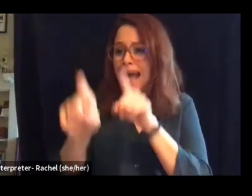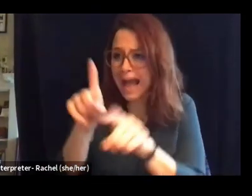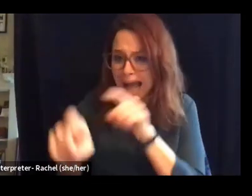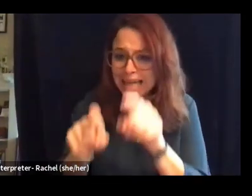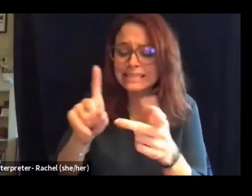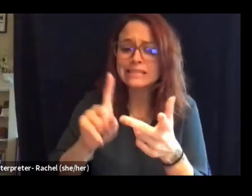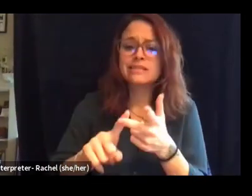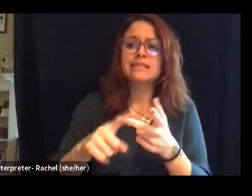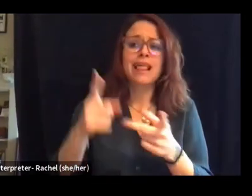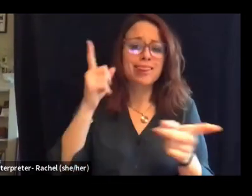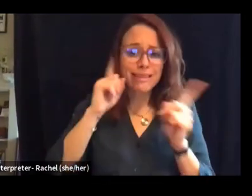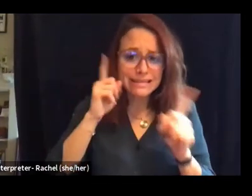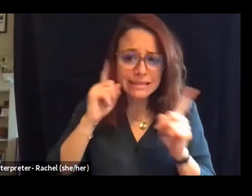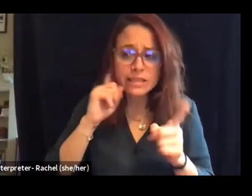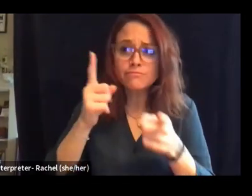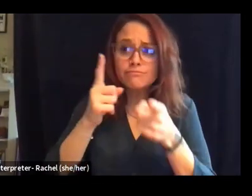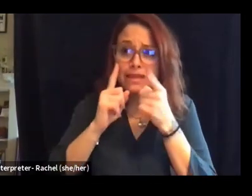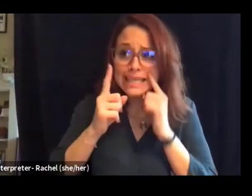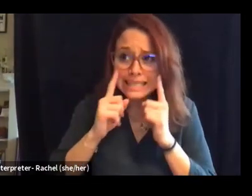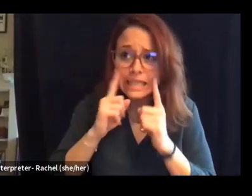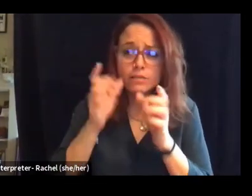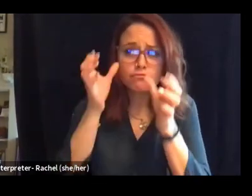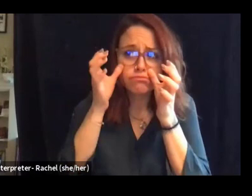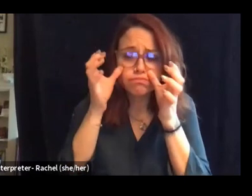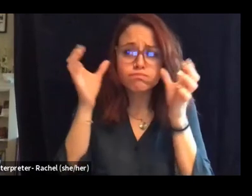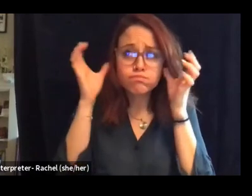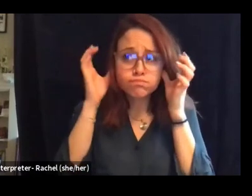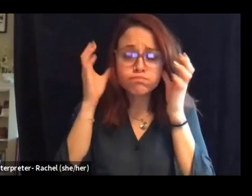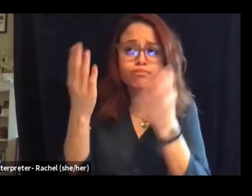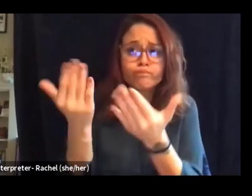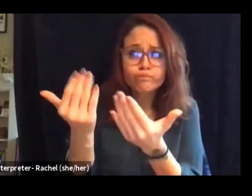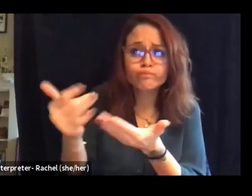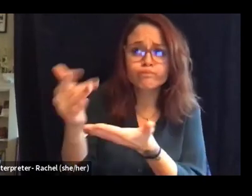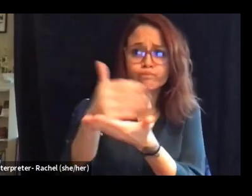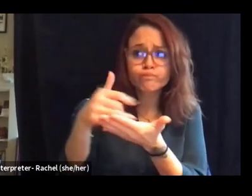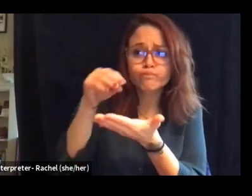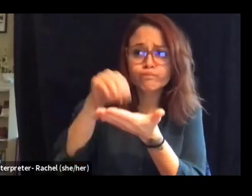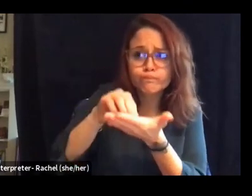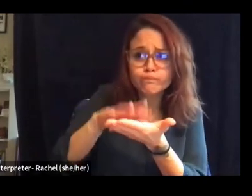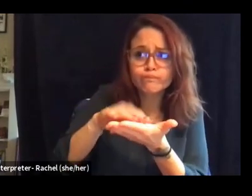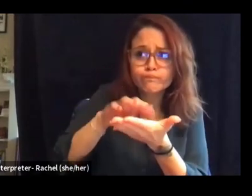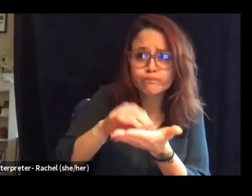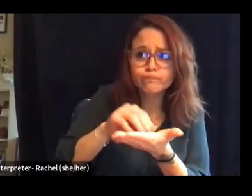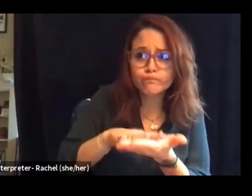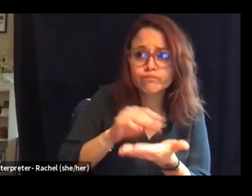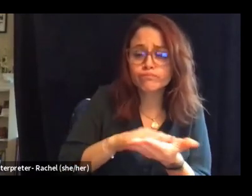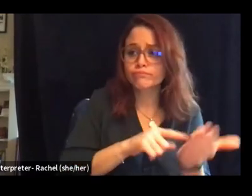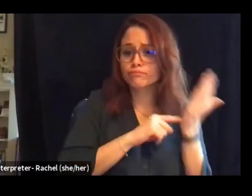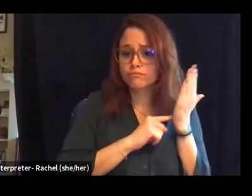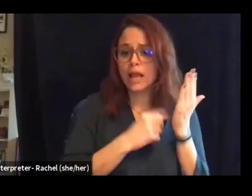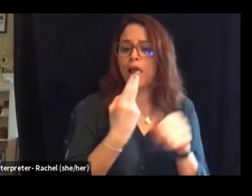you continue down the road to refining your marketing. So,